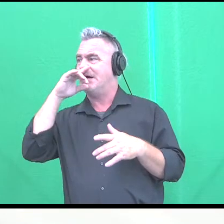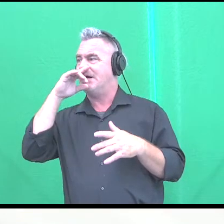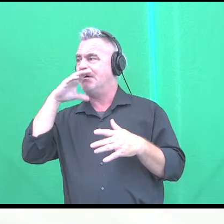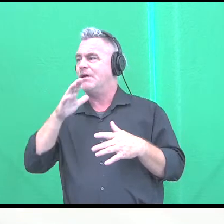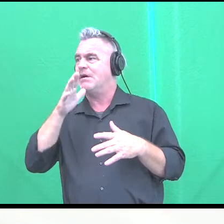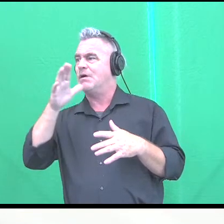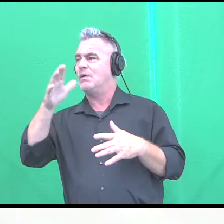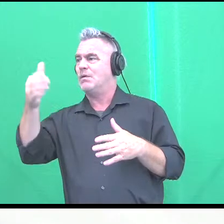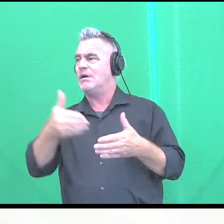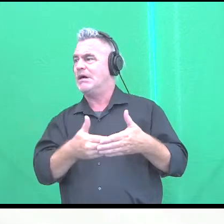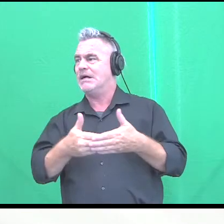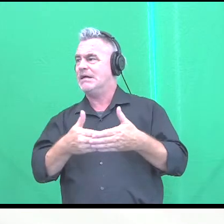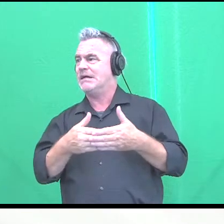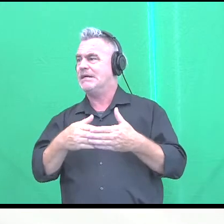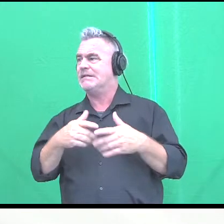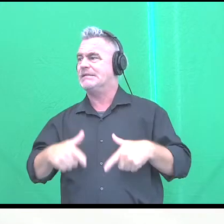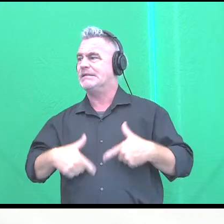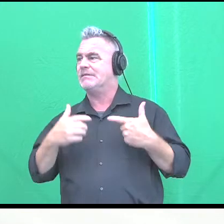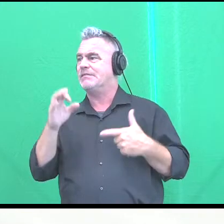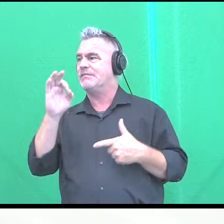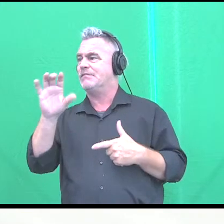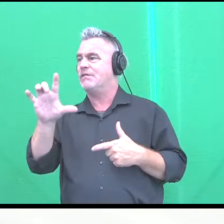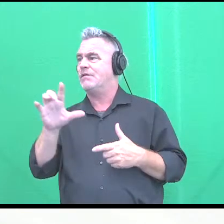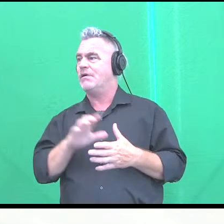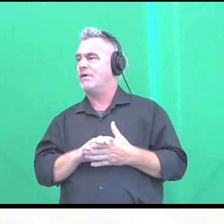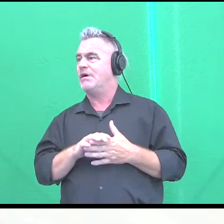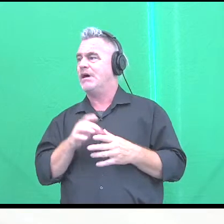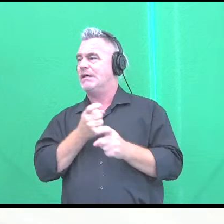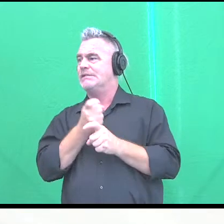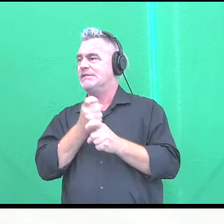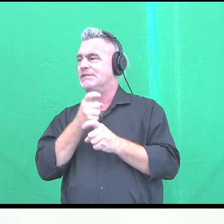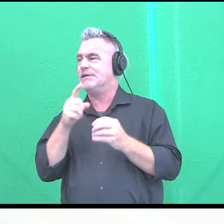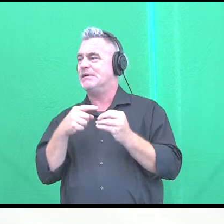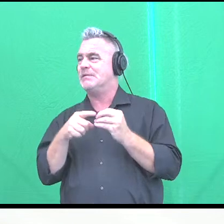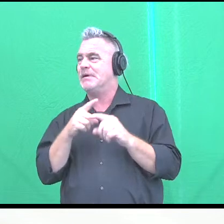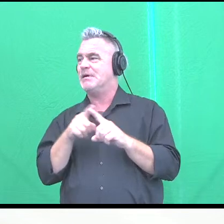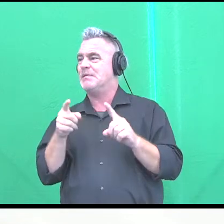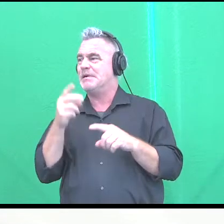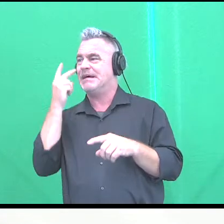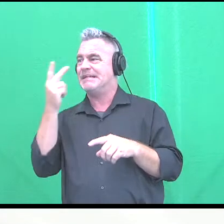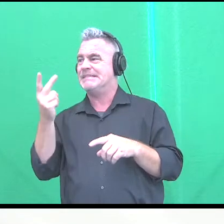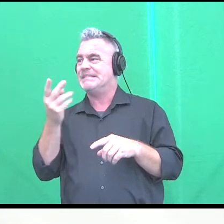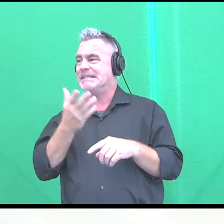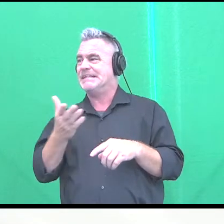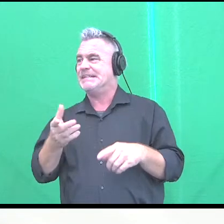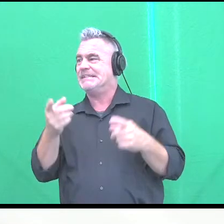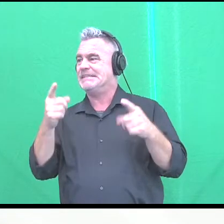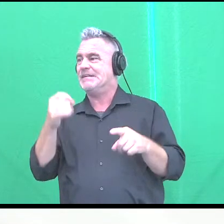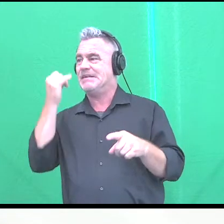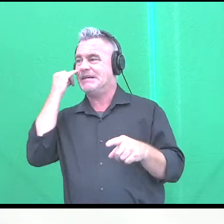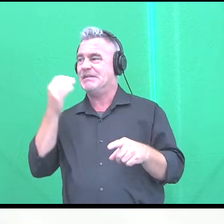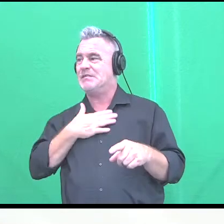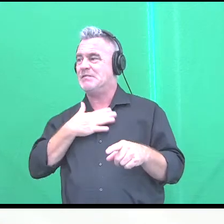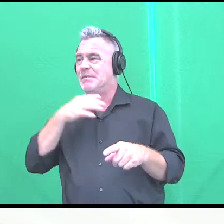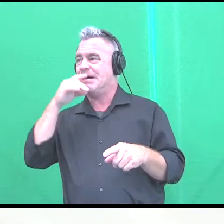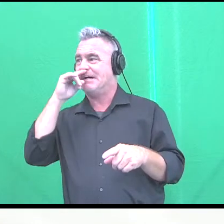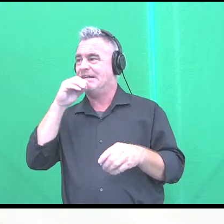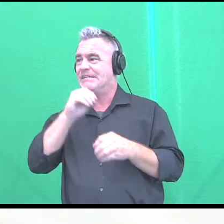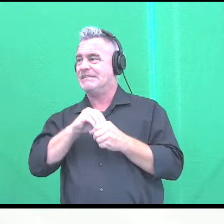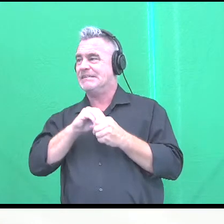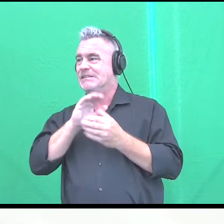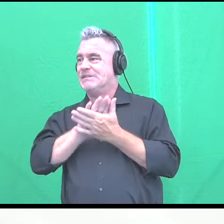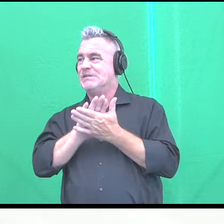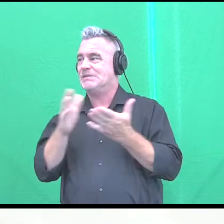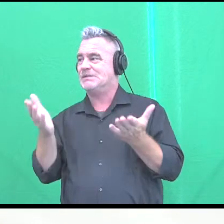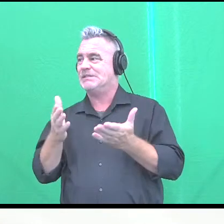same problems. I joke about it, but the things that I see going on right now, if my kids are in the school district out here